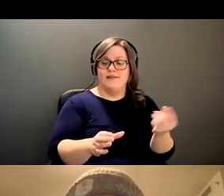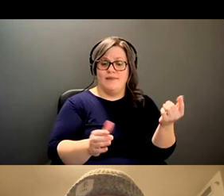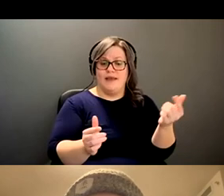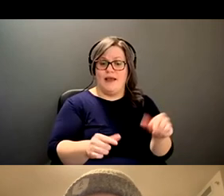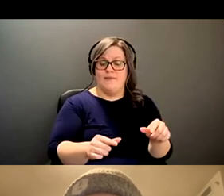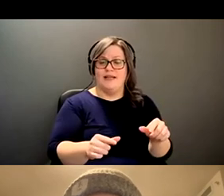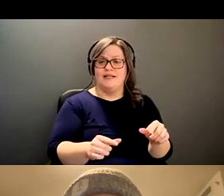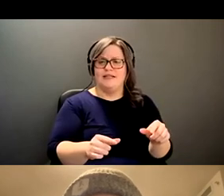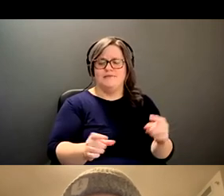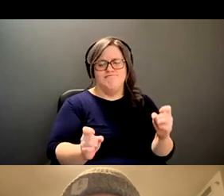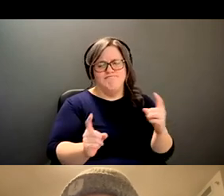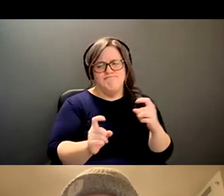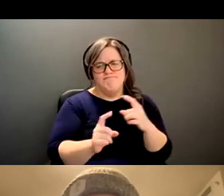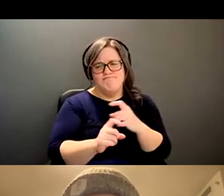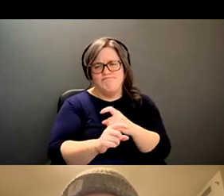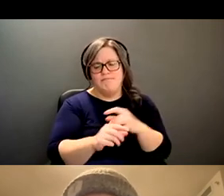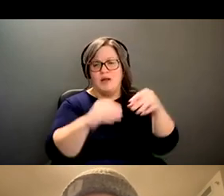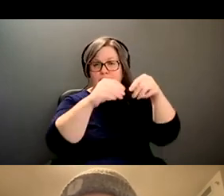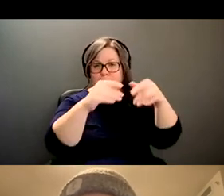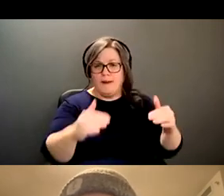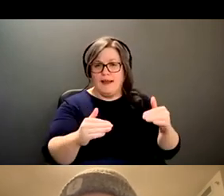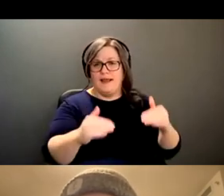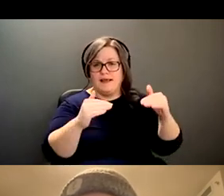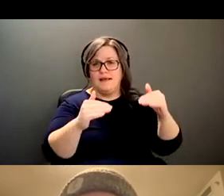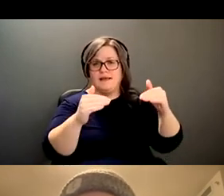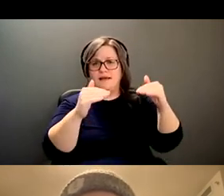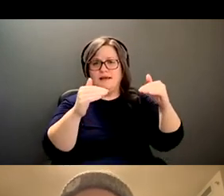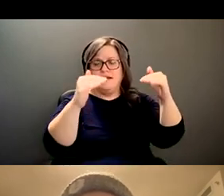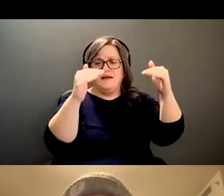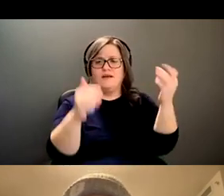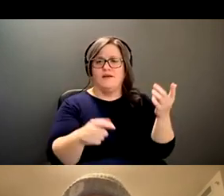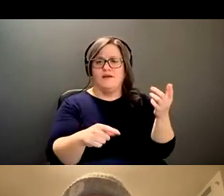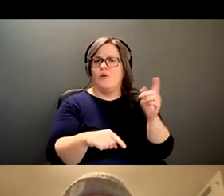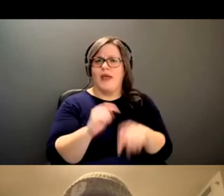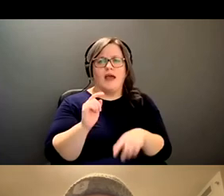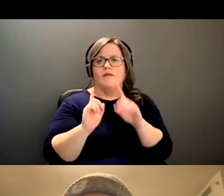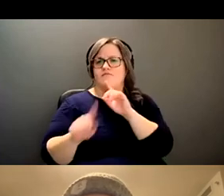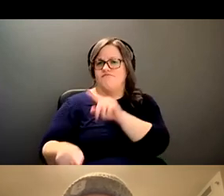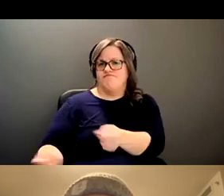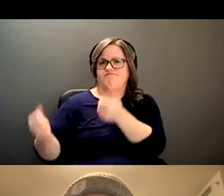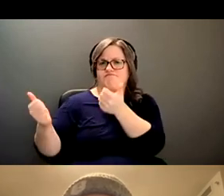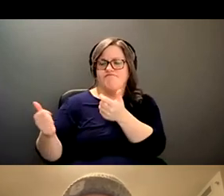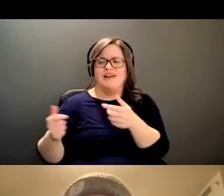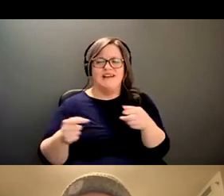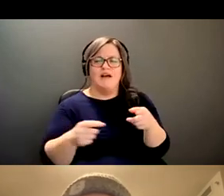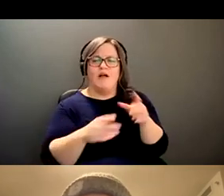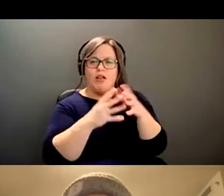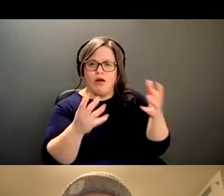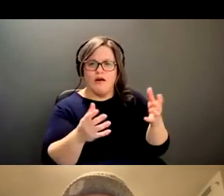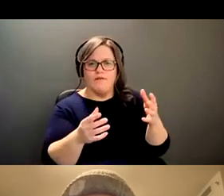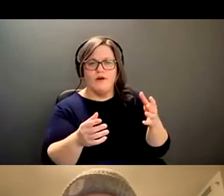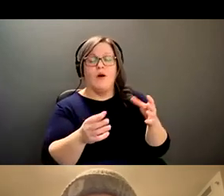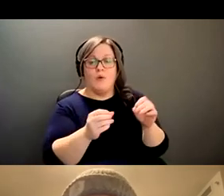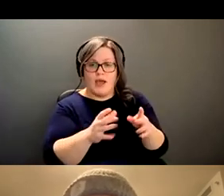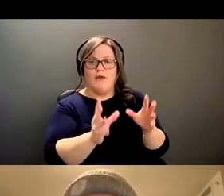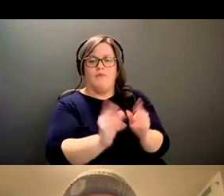layers of the institution that like things need to be discussed on, that like it just takes so long for anything to happen. And by the time the institution